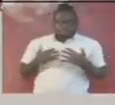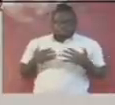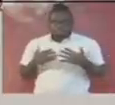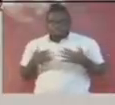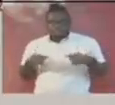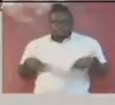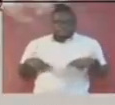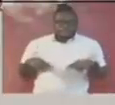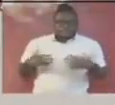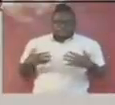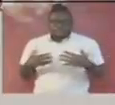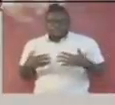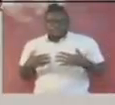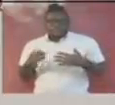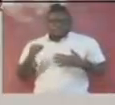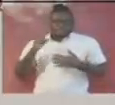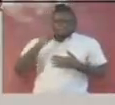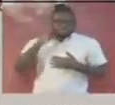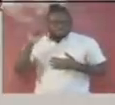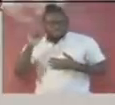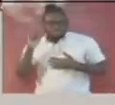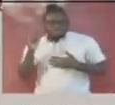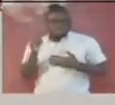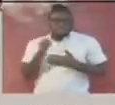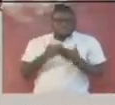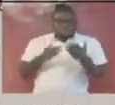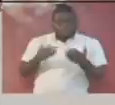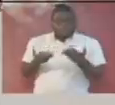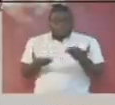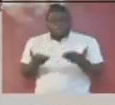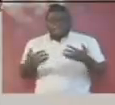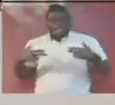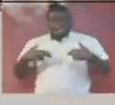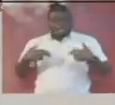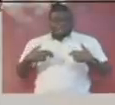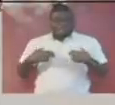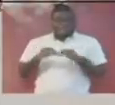family events. They may have had deaths in their families since the onset of the